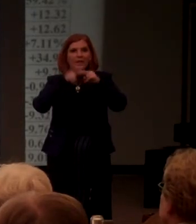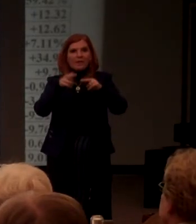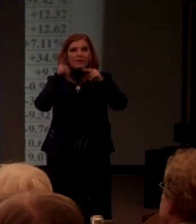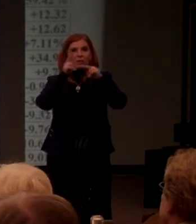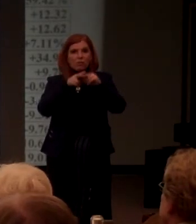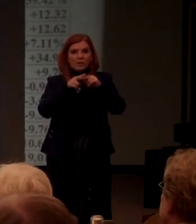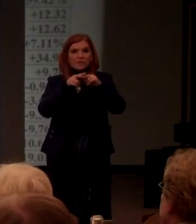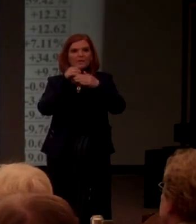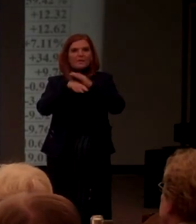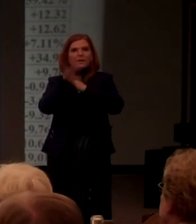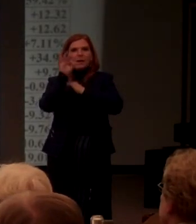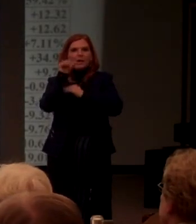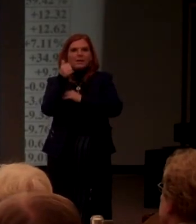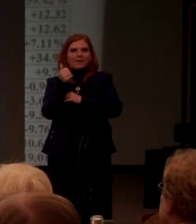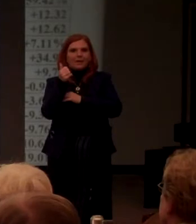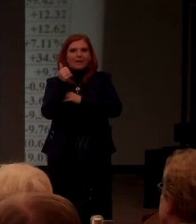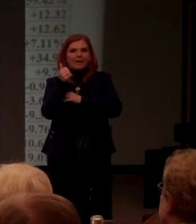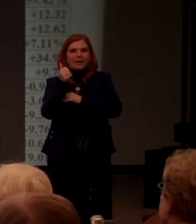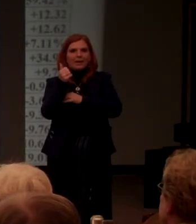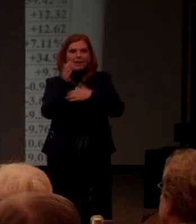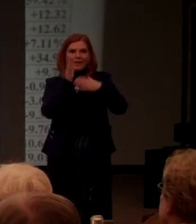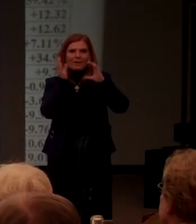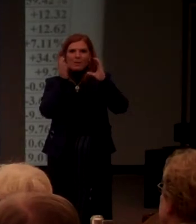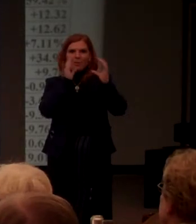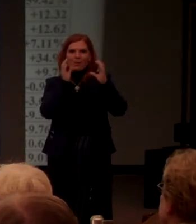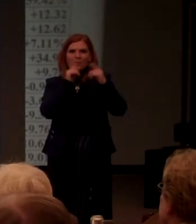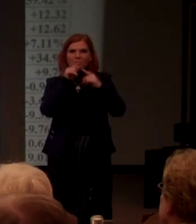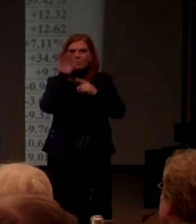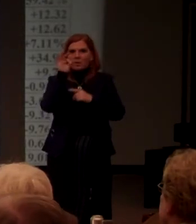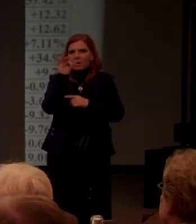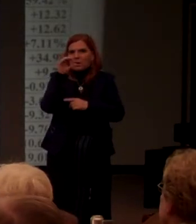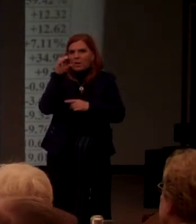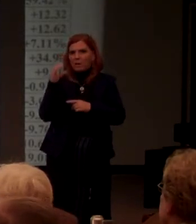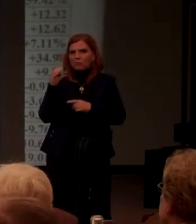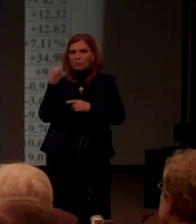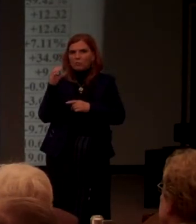increase in 1910 over 1900 is